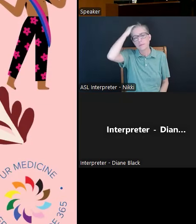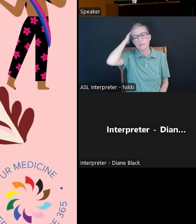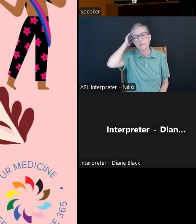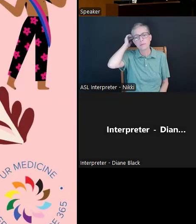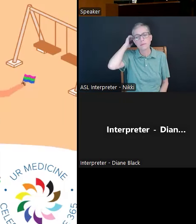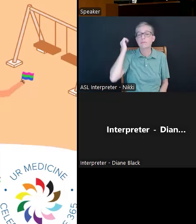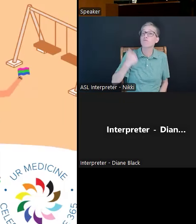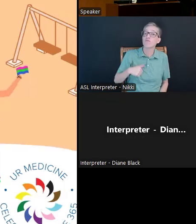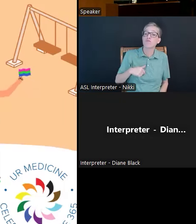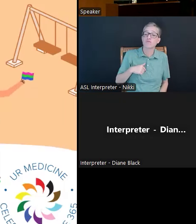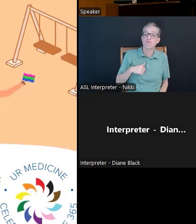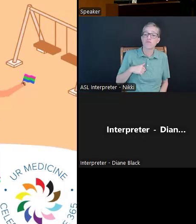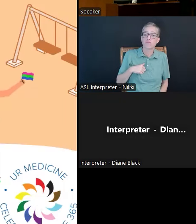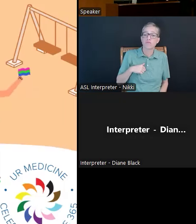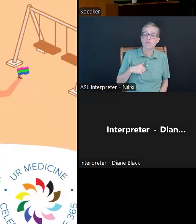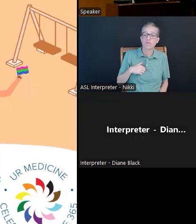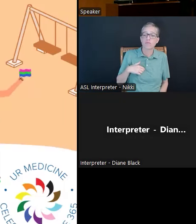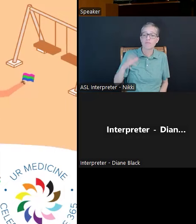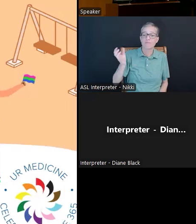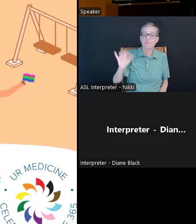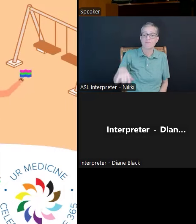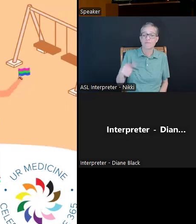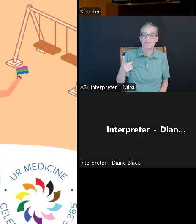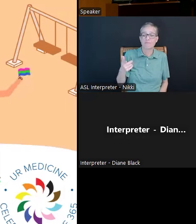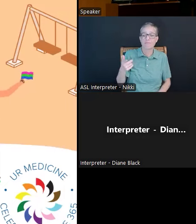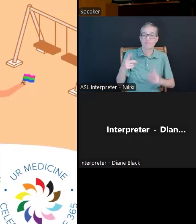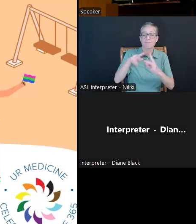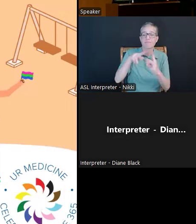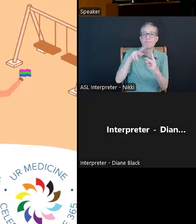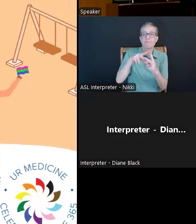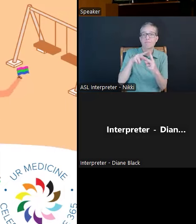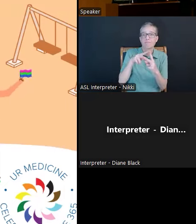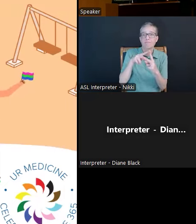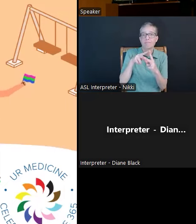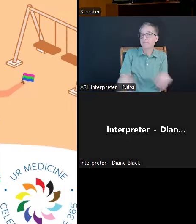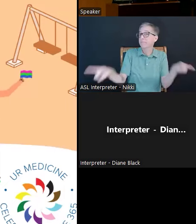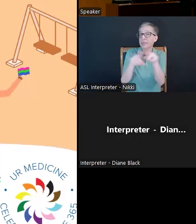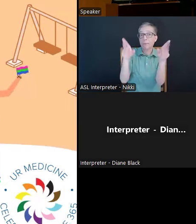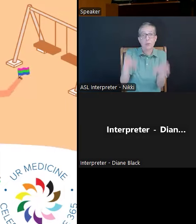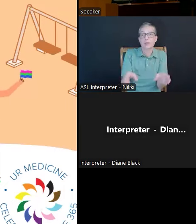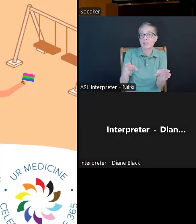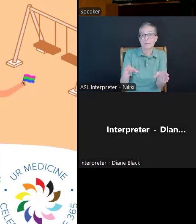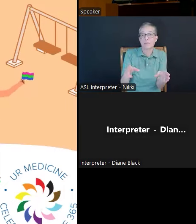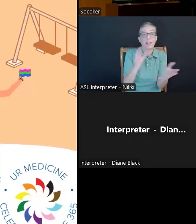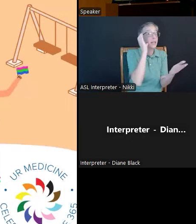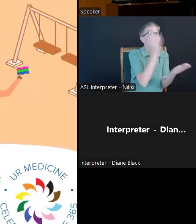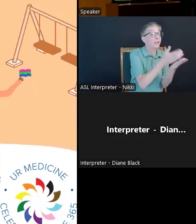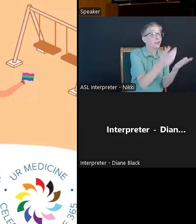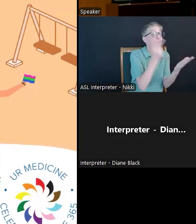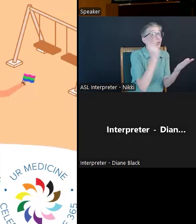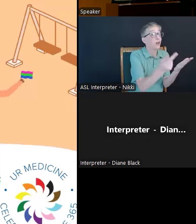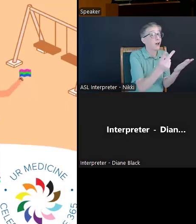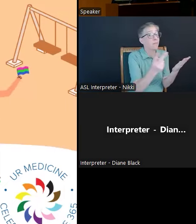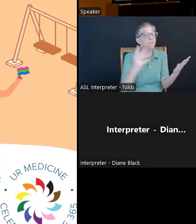Because we're not going to. So these two things were the same person. The image that you saw and the sound that you